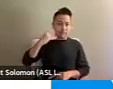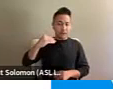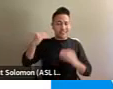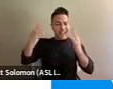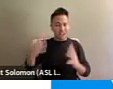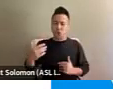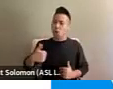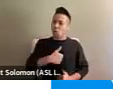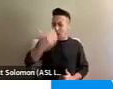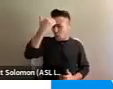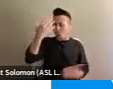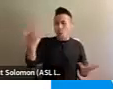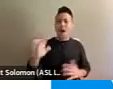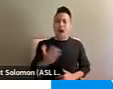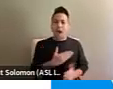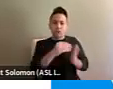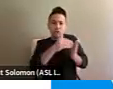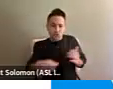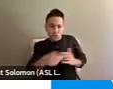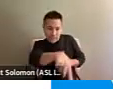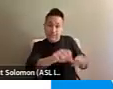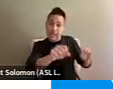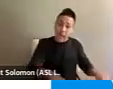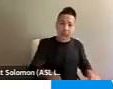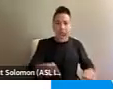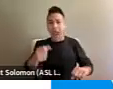cannot understand. When I was looking for